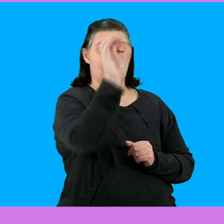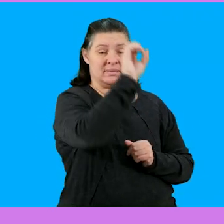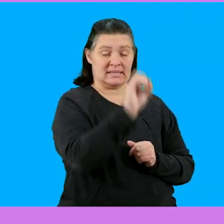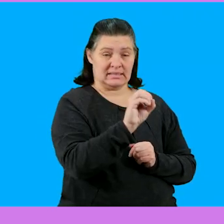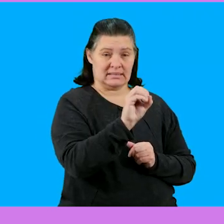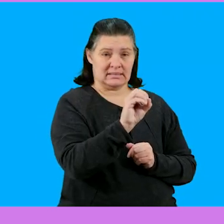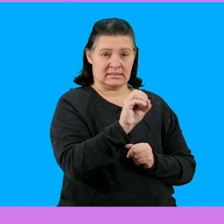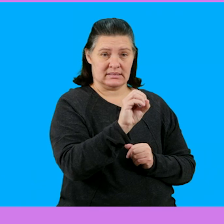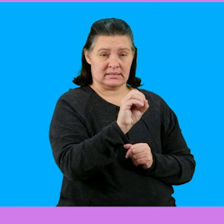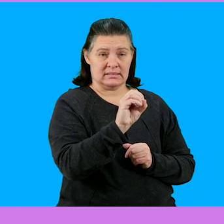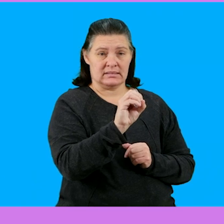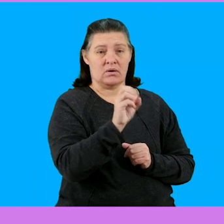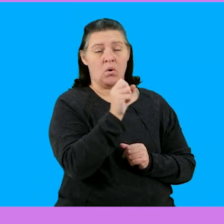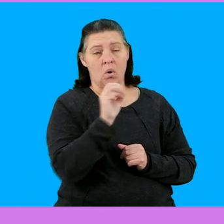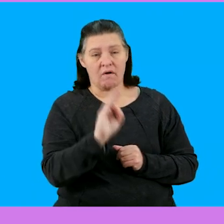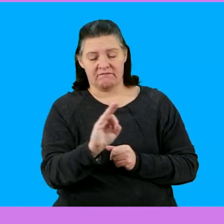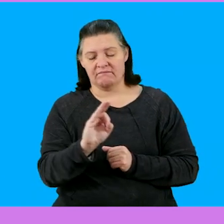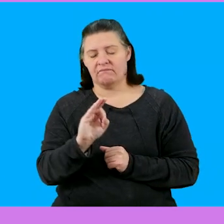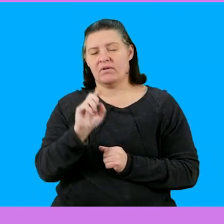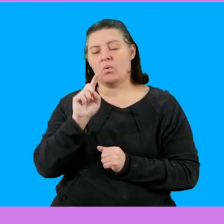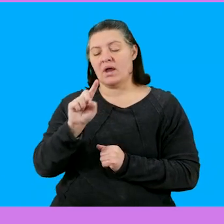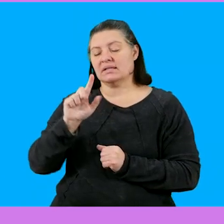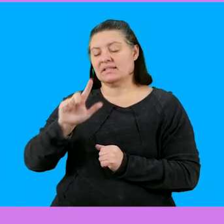13% of